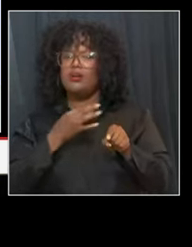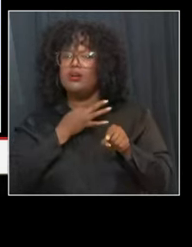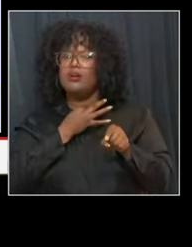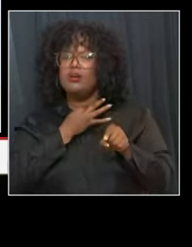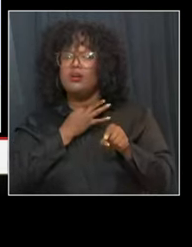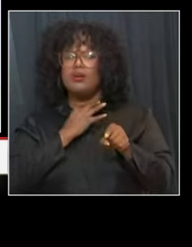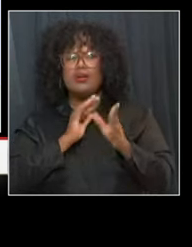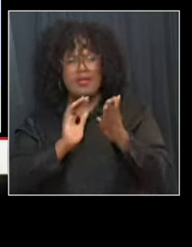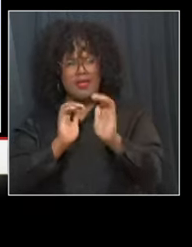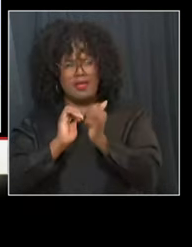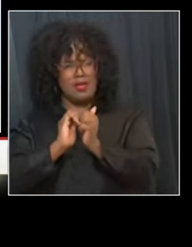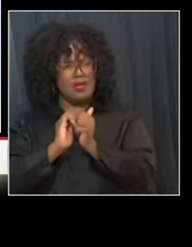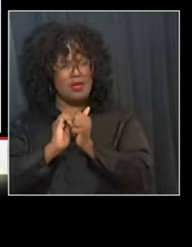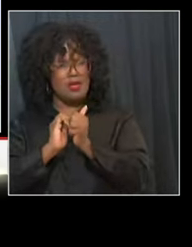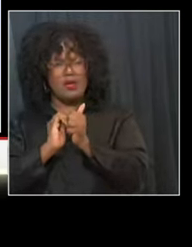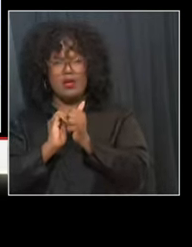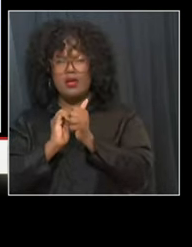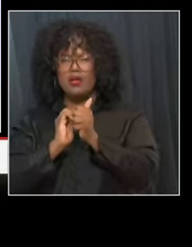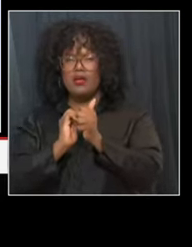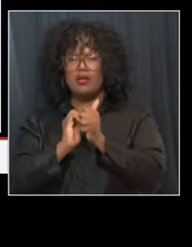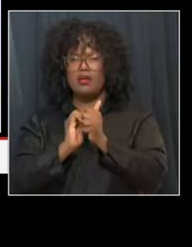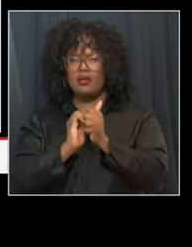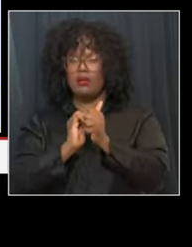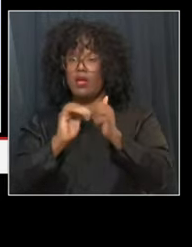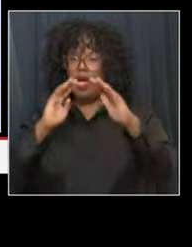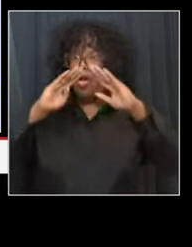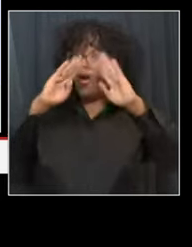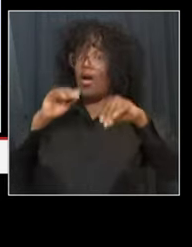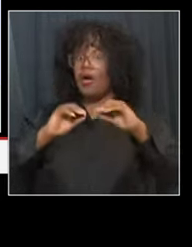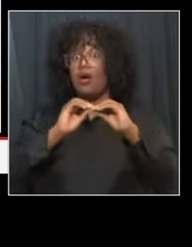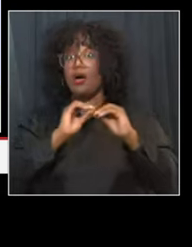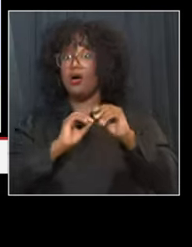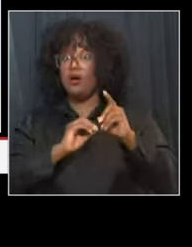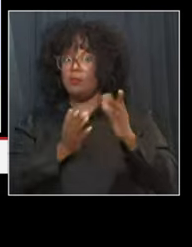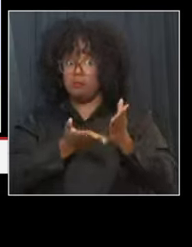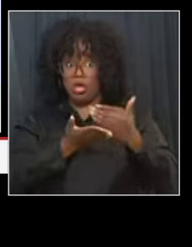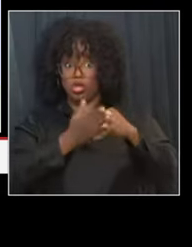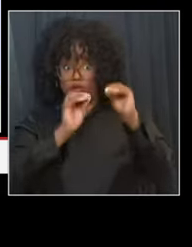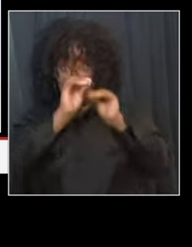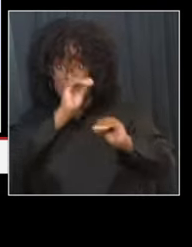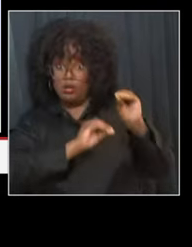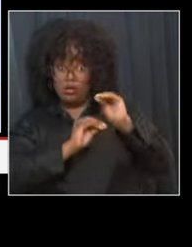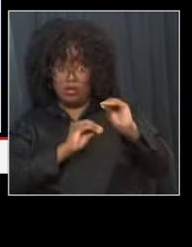the budget should the House actually do what they should have done long ago and give us our money back?